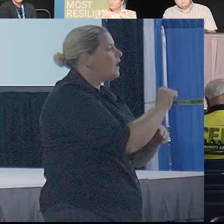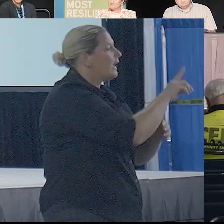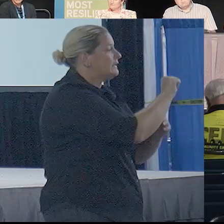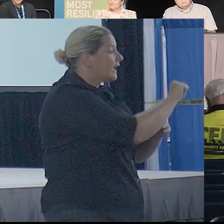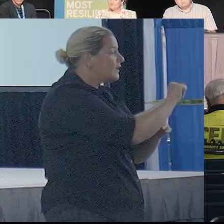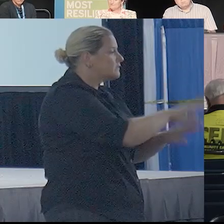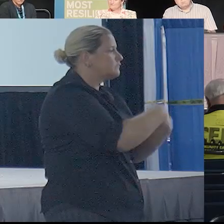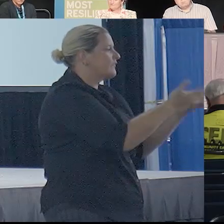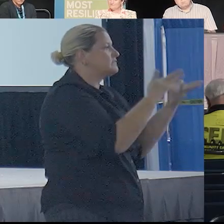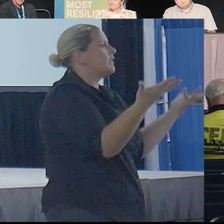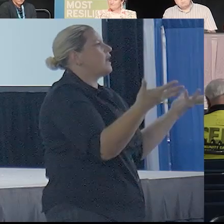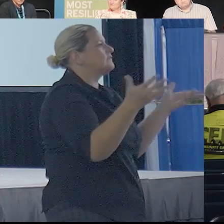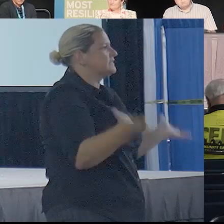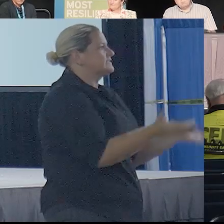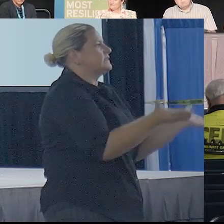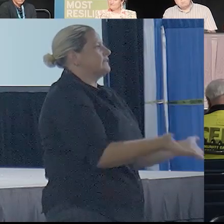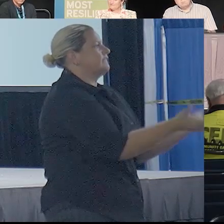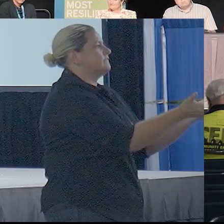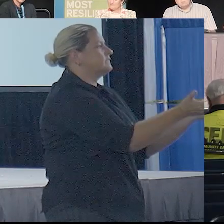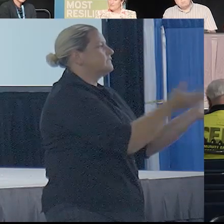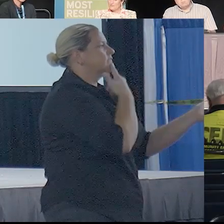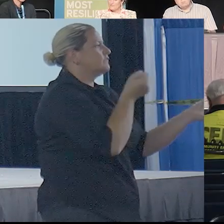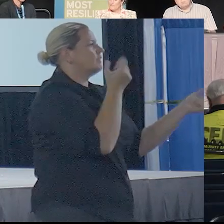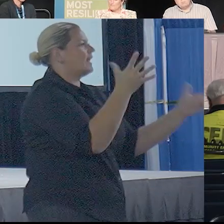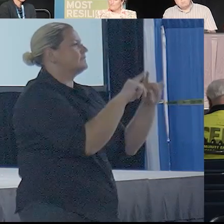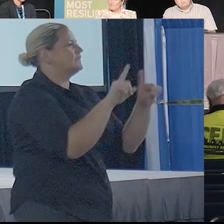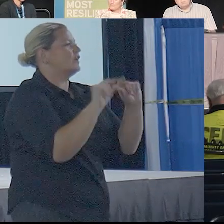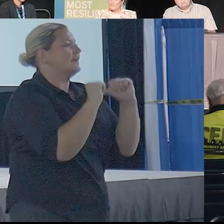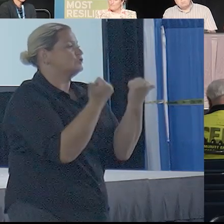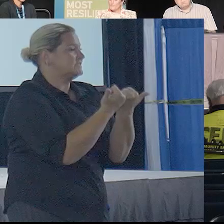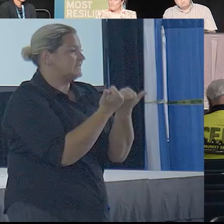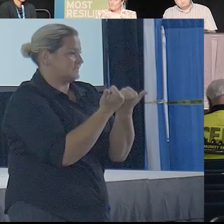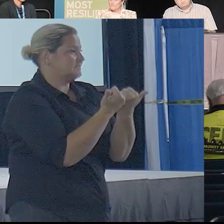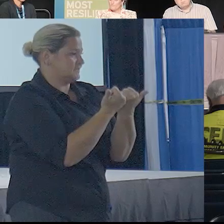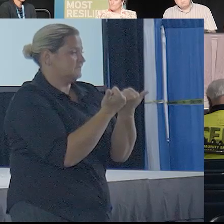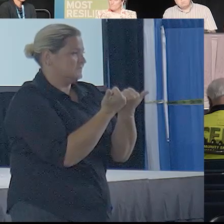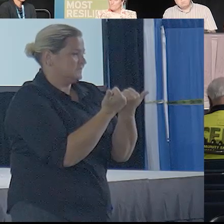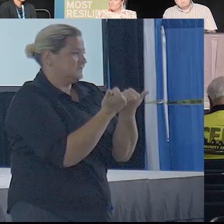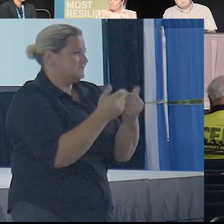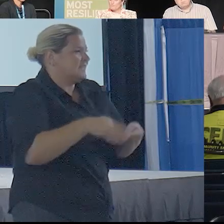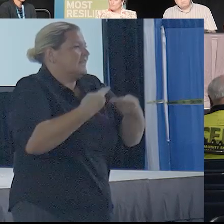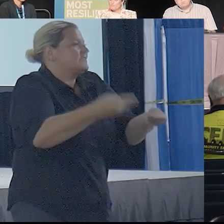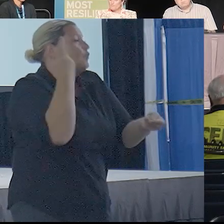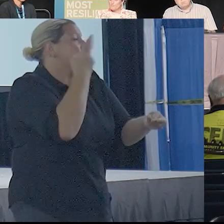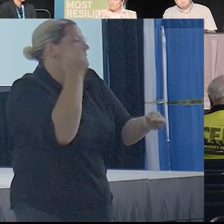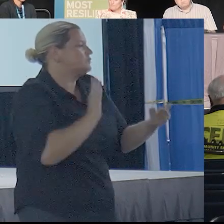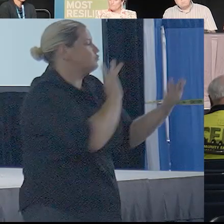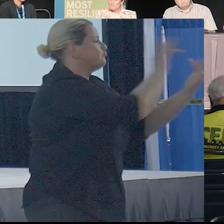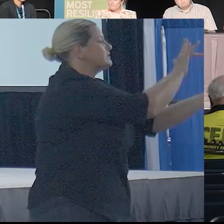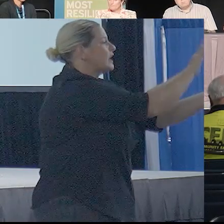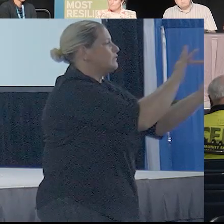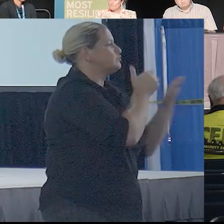incentive for many agencies to reach out to people with disabilities. But I don't think it's